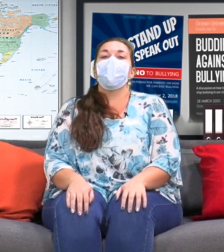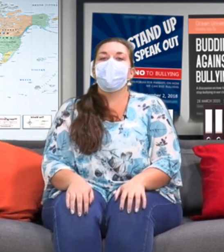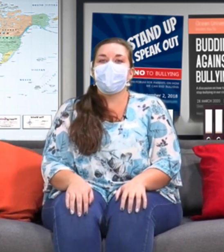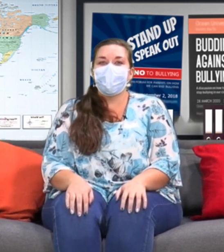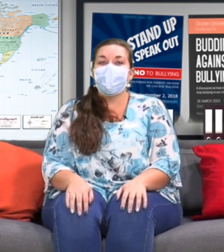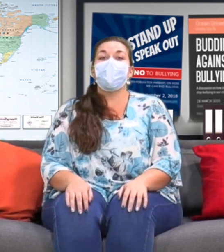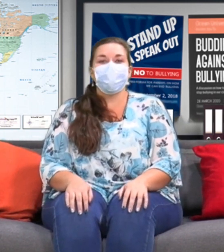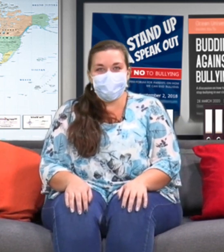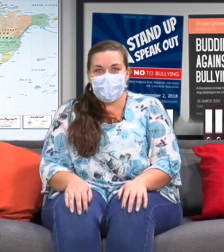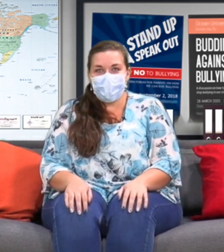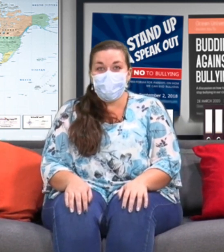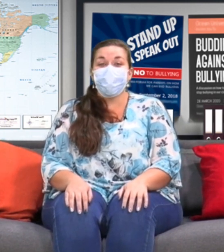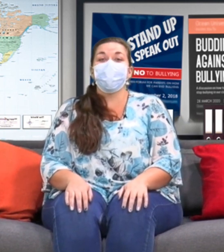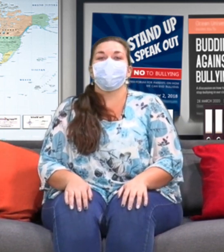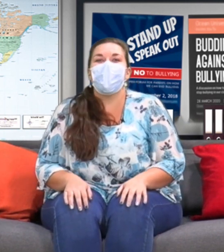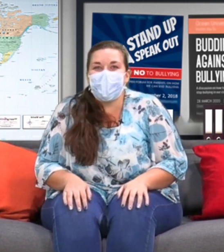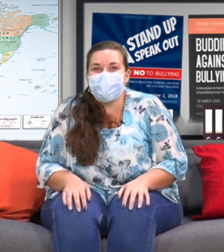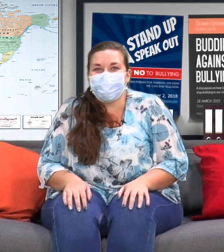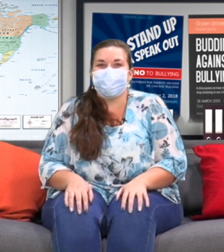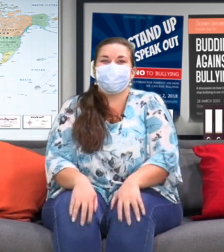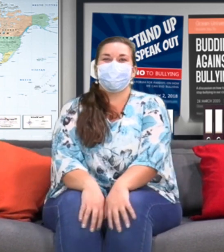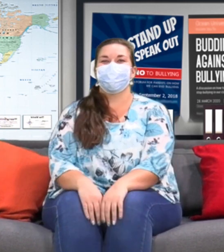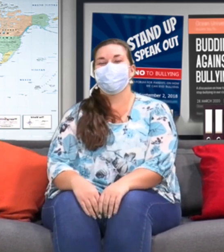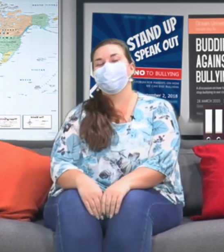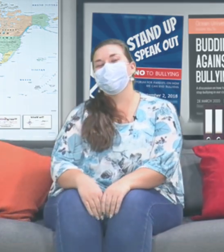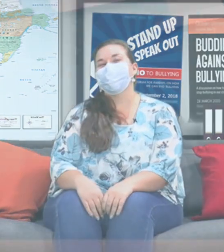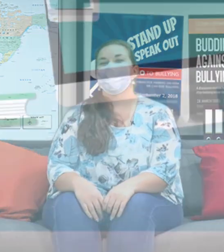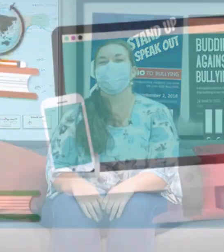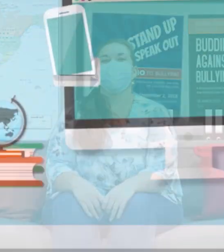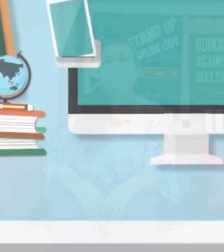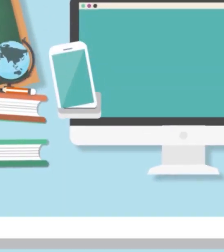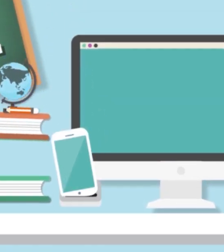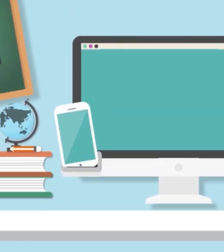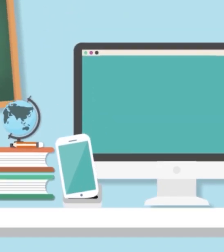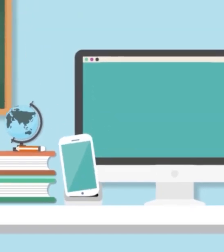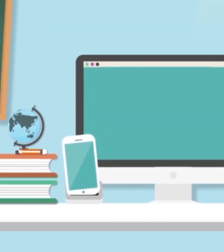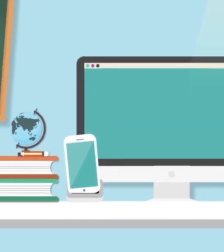for week 1, lesson 1 for science.